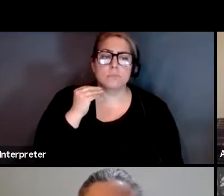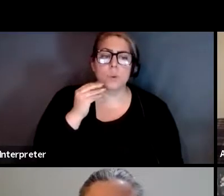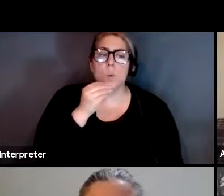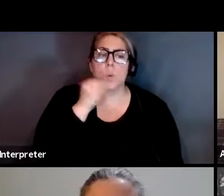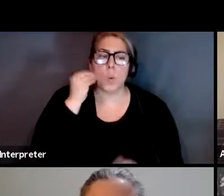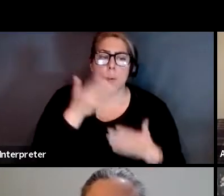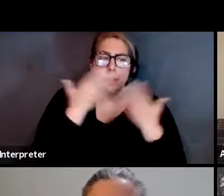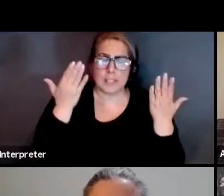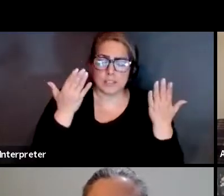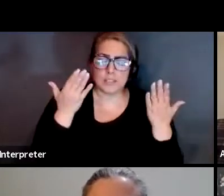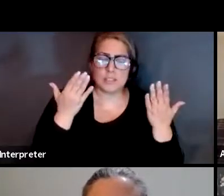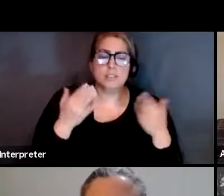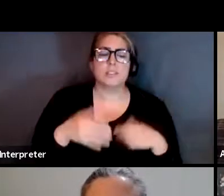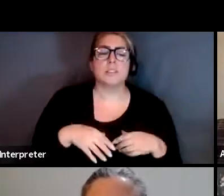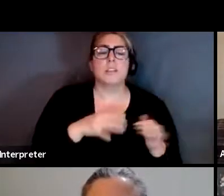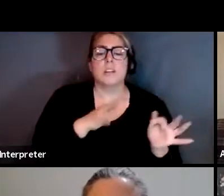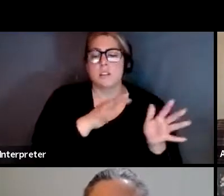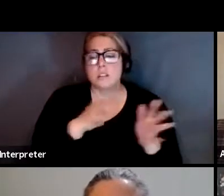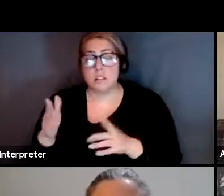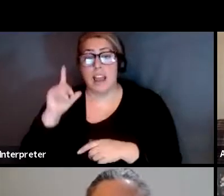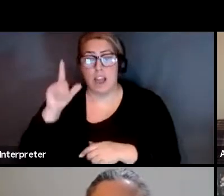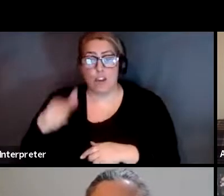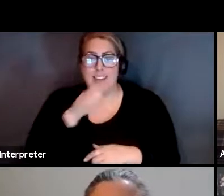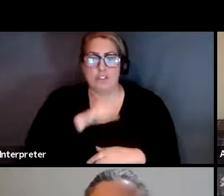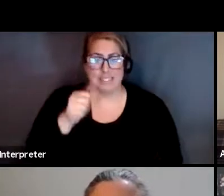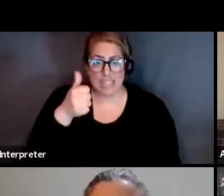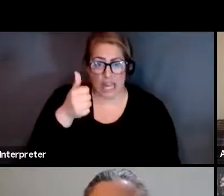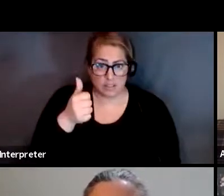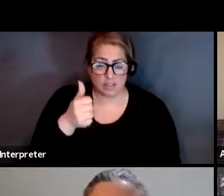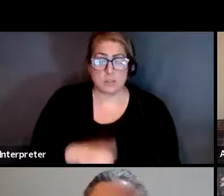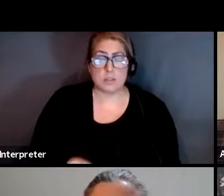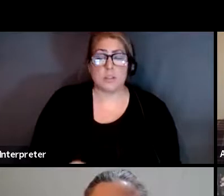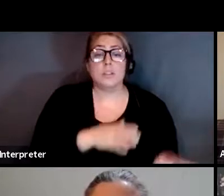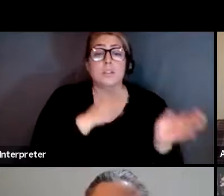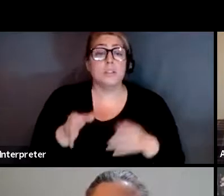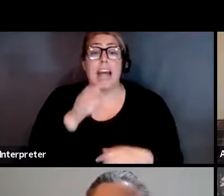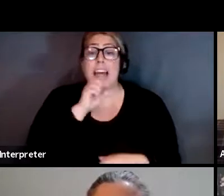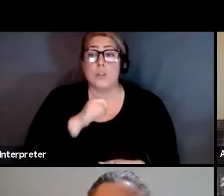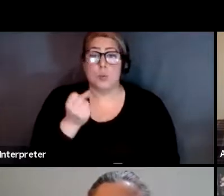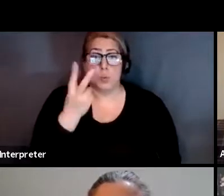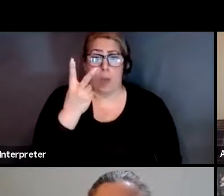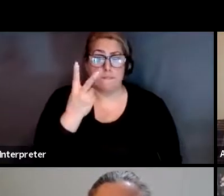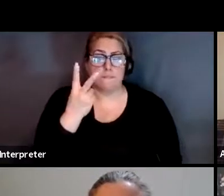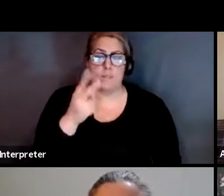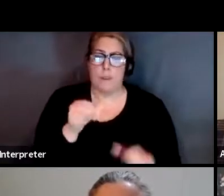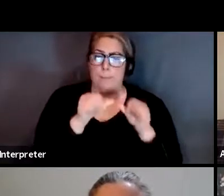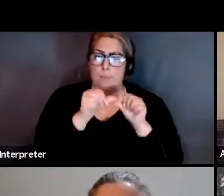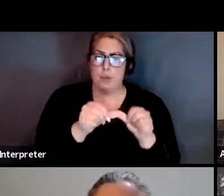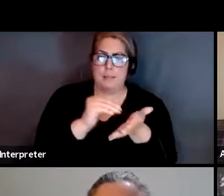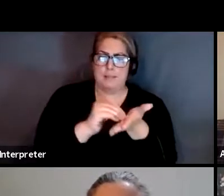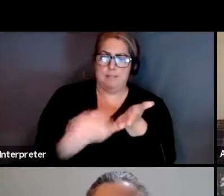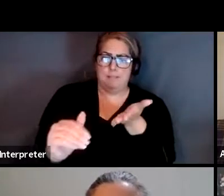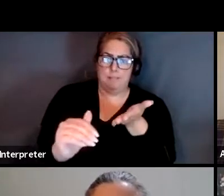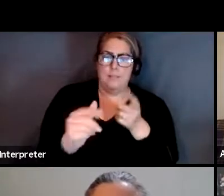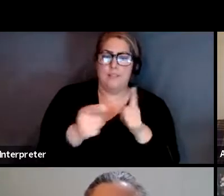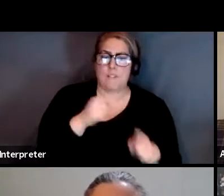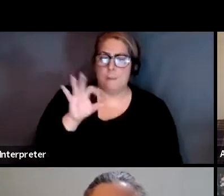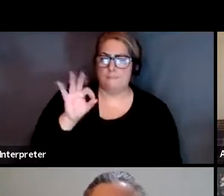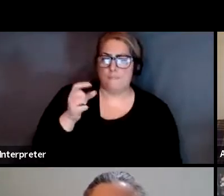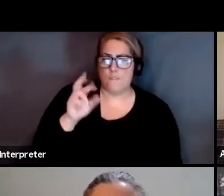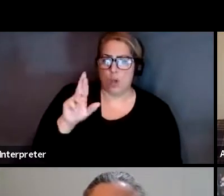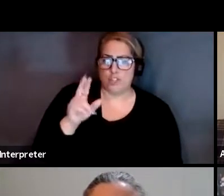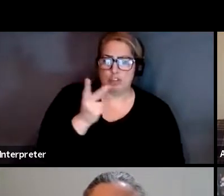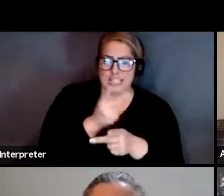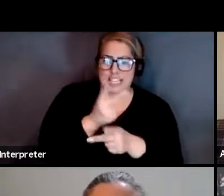homelessness at the age of 10. And by the age of 12, I was permanently discharged from the foster care